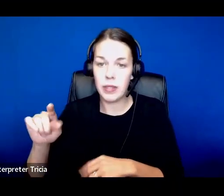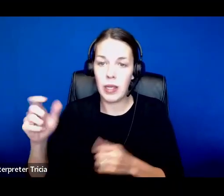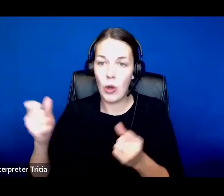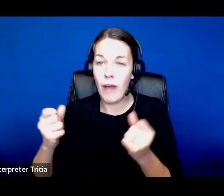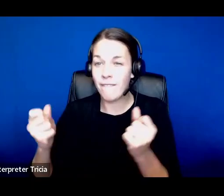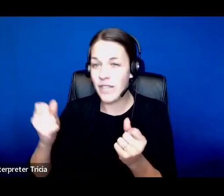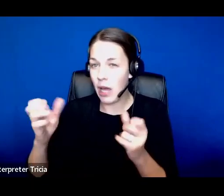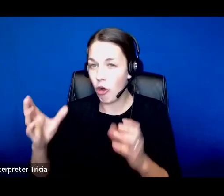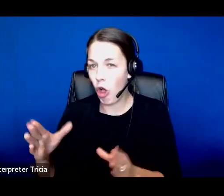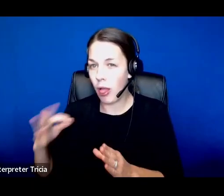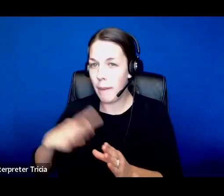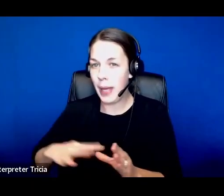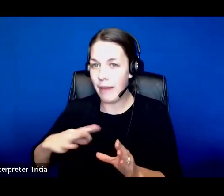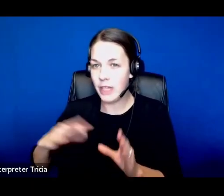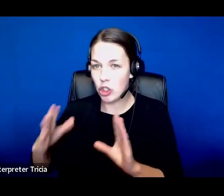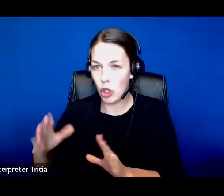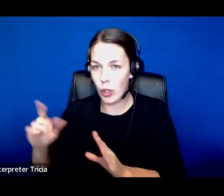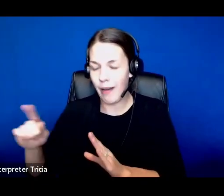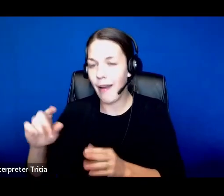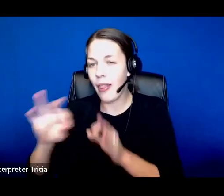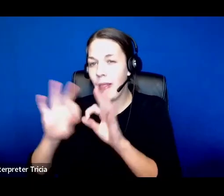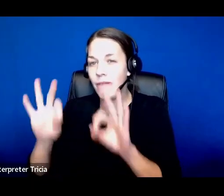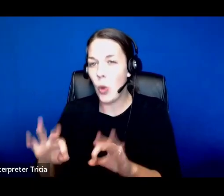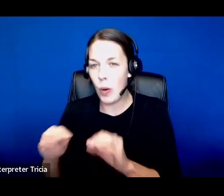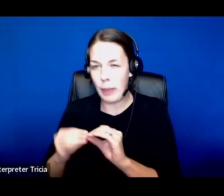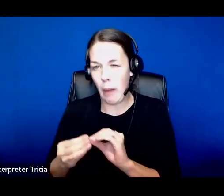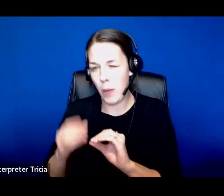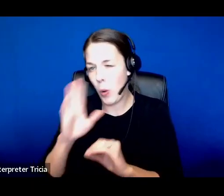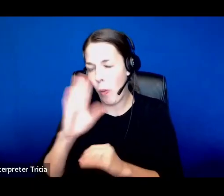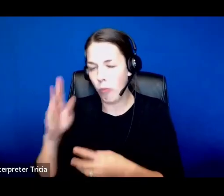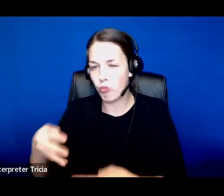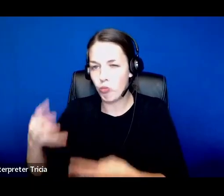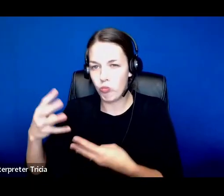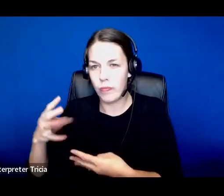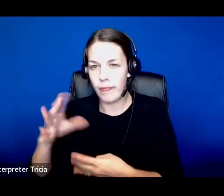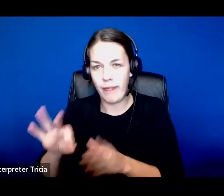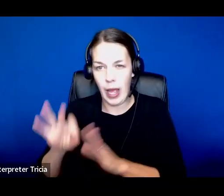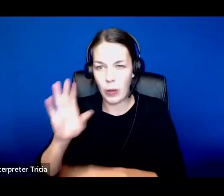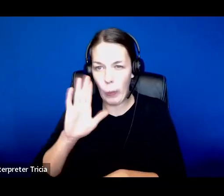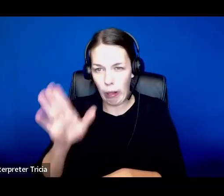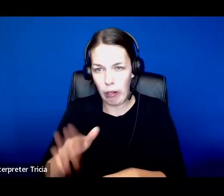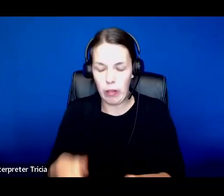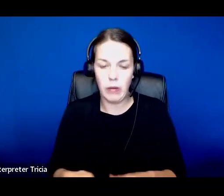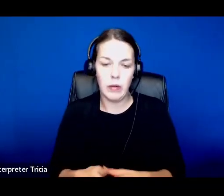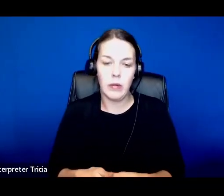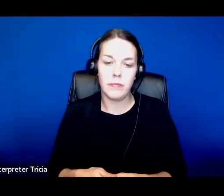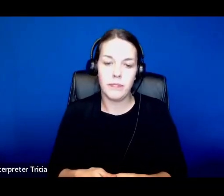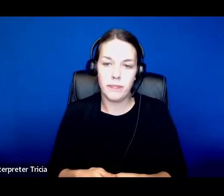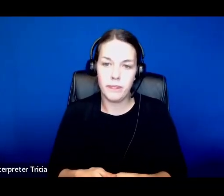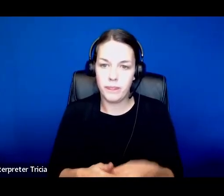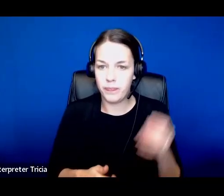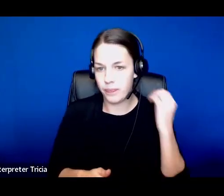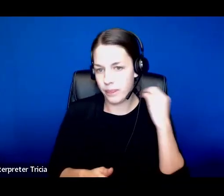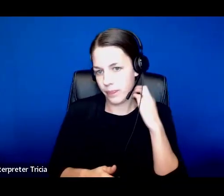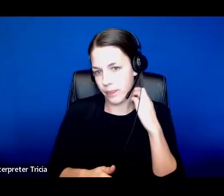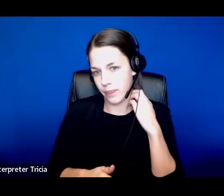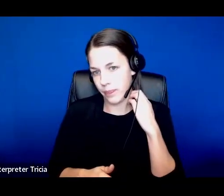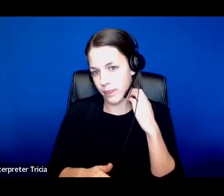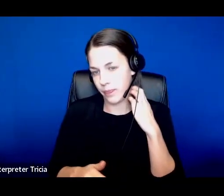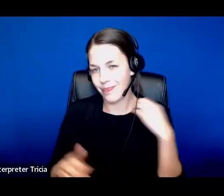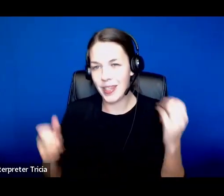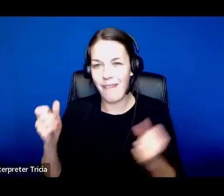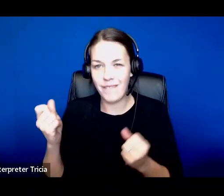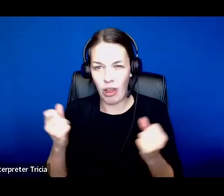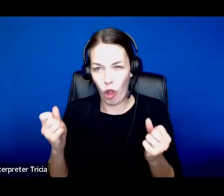vehicle beneficiary and the form number, you'll be able to get to it on the Driver Vehicle Services